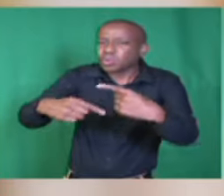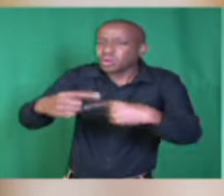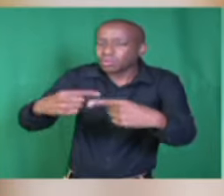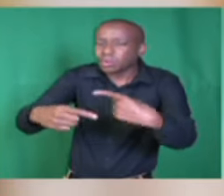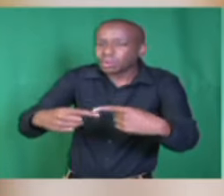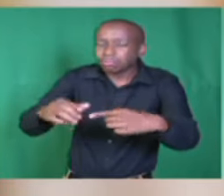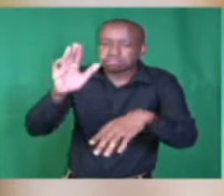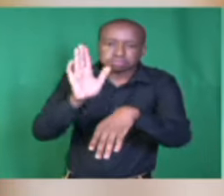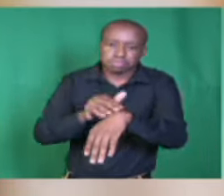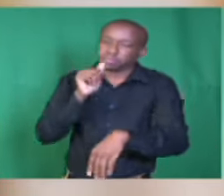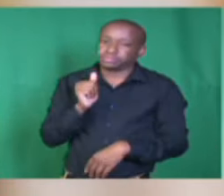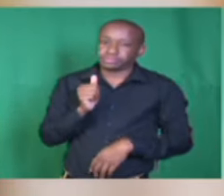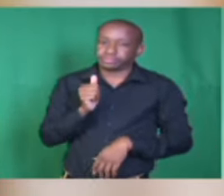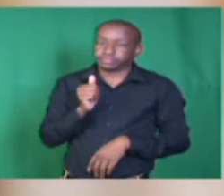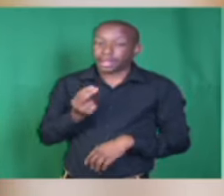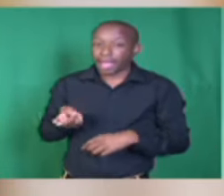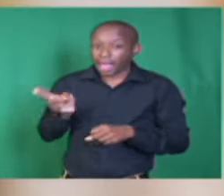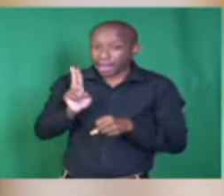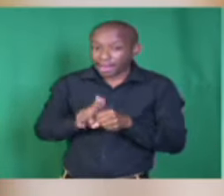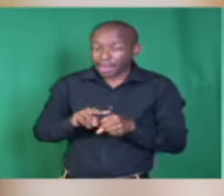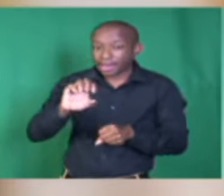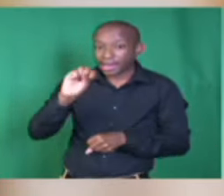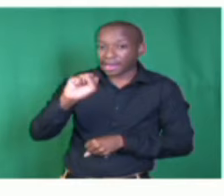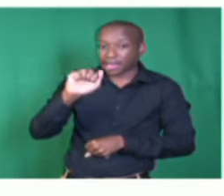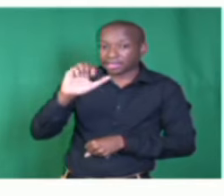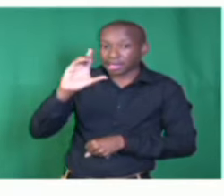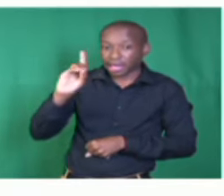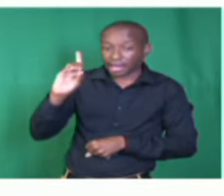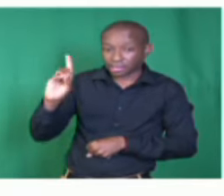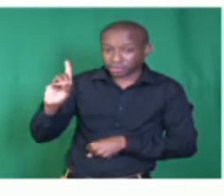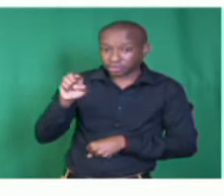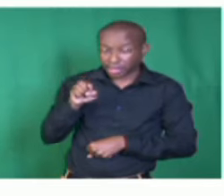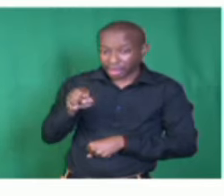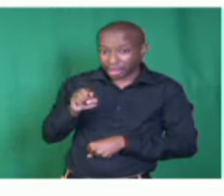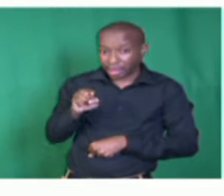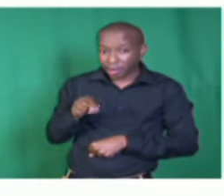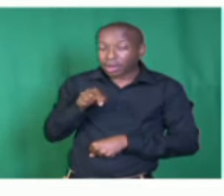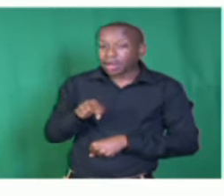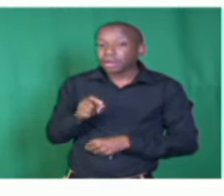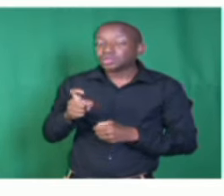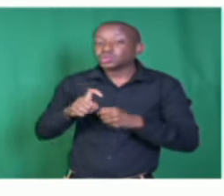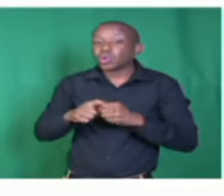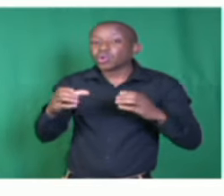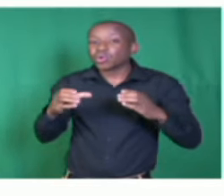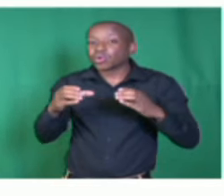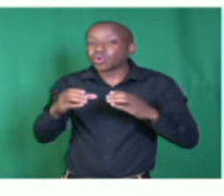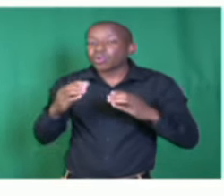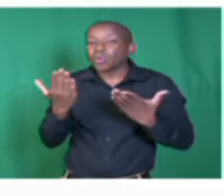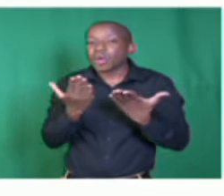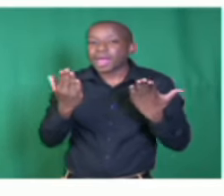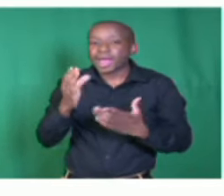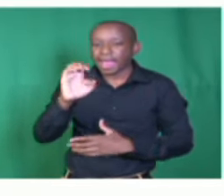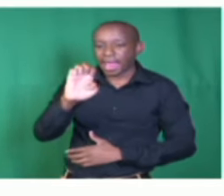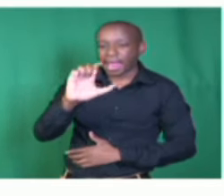life. Also, the Sadducees belonged to the elite. This